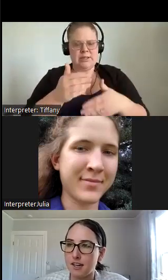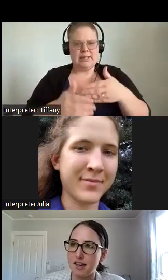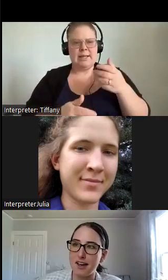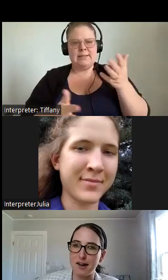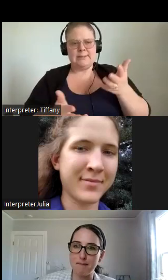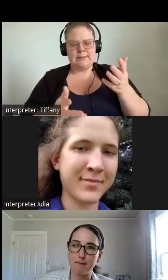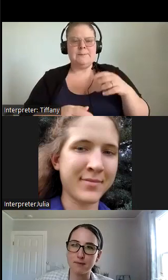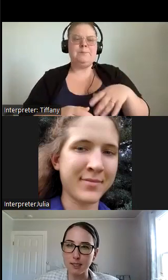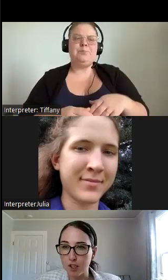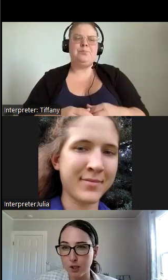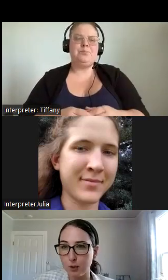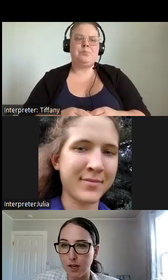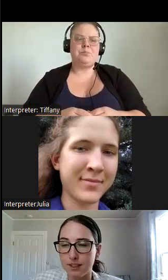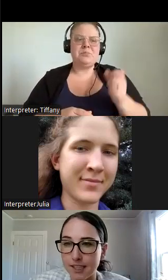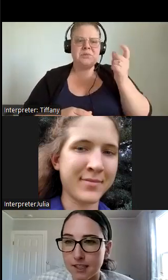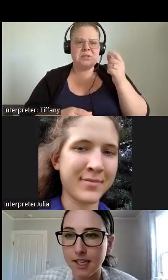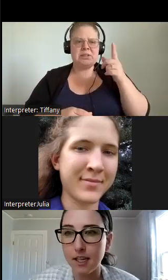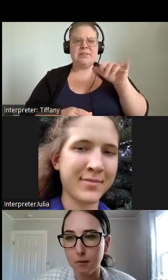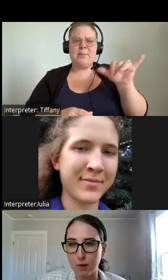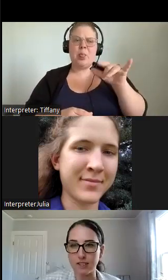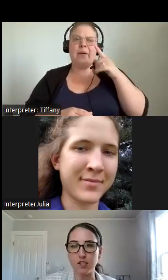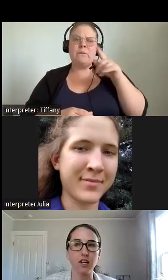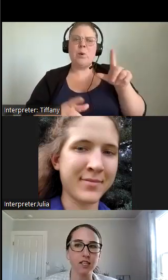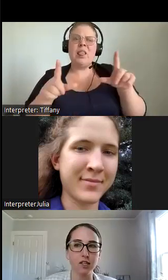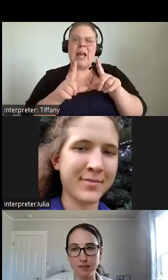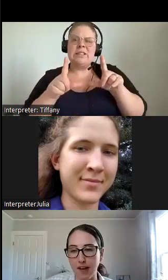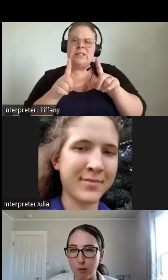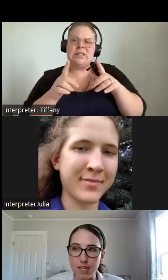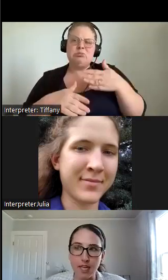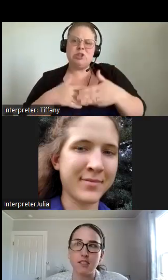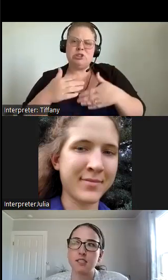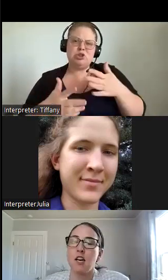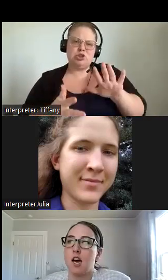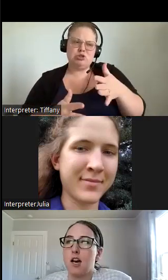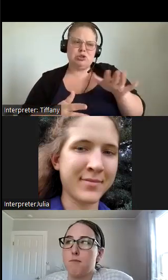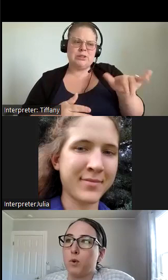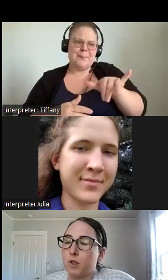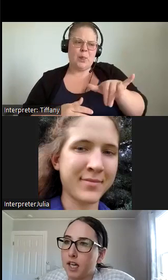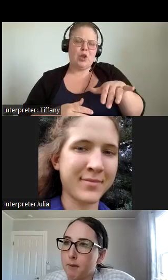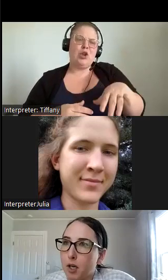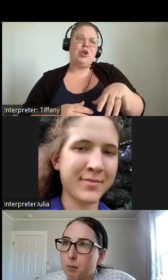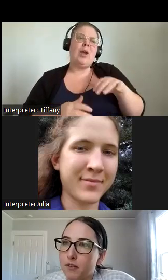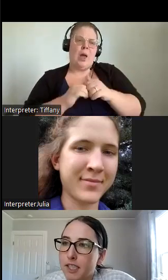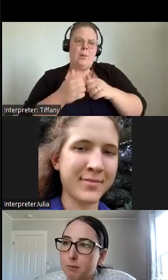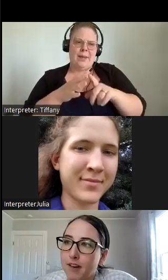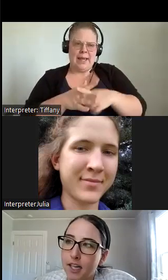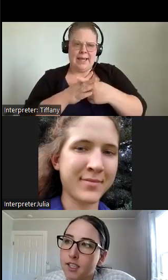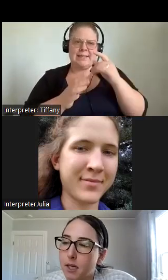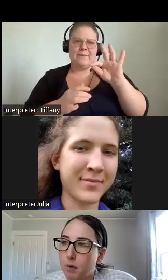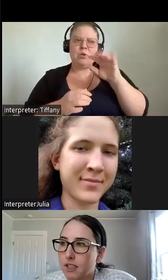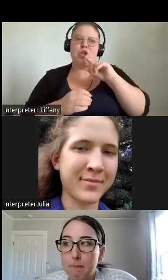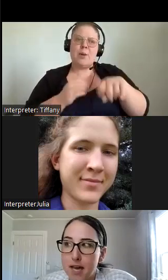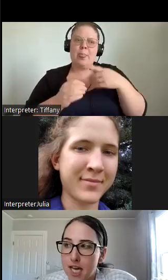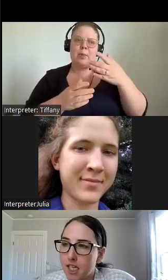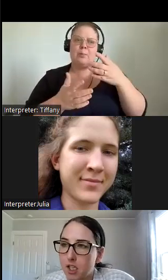is similar to a licensing procedure in terms of how it begins. When we're talking about approving these providers,